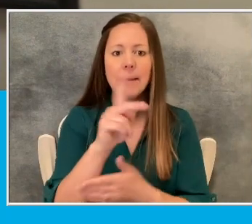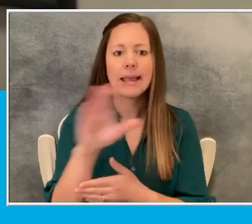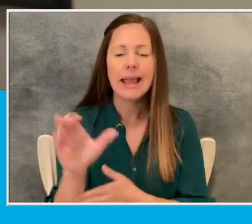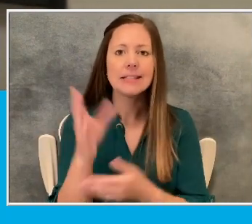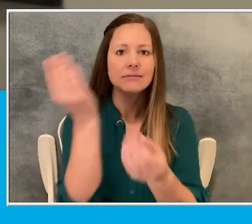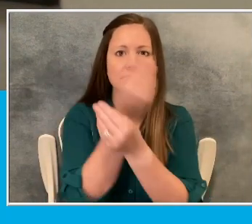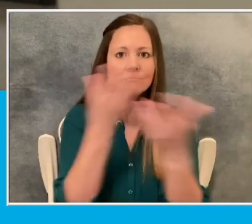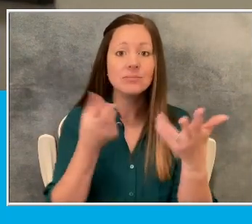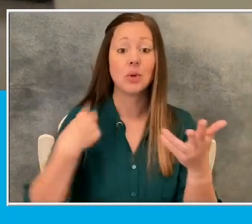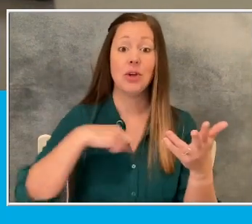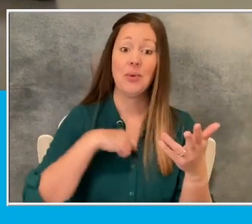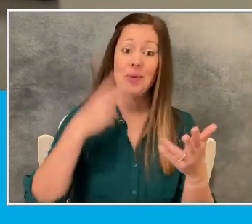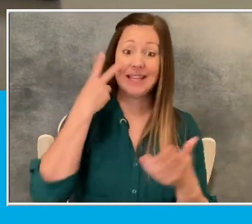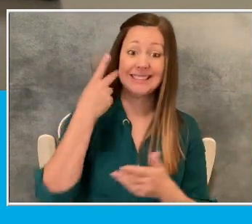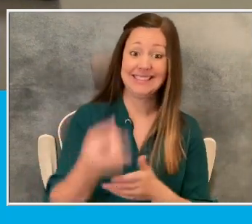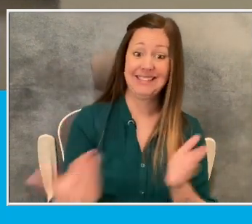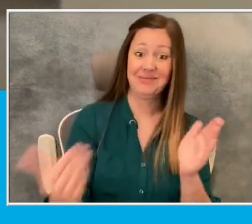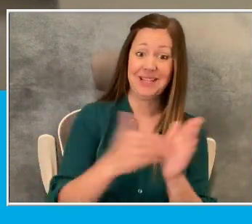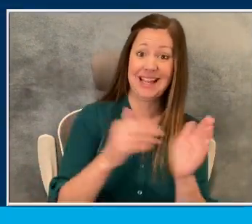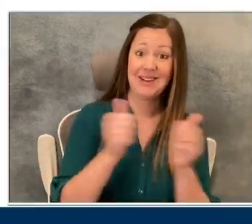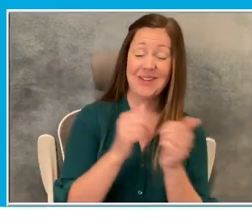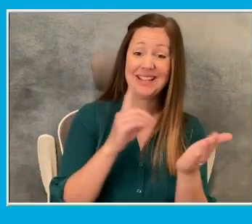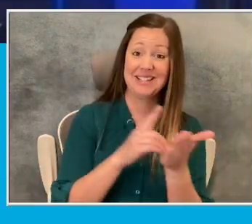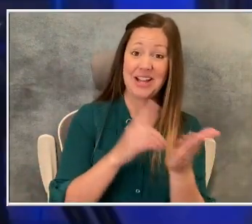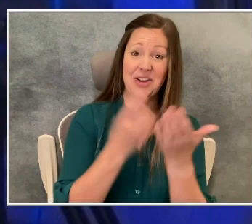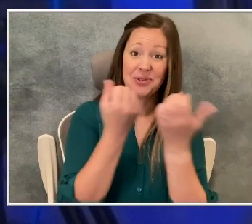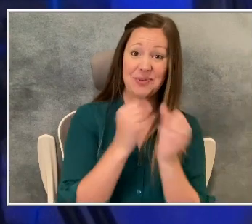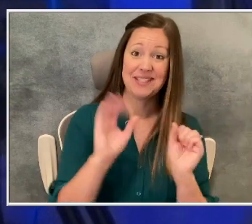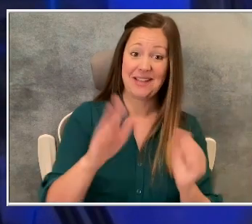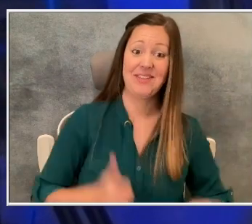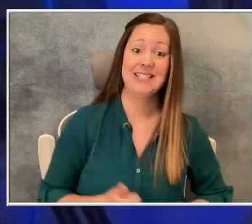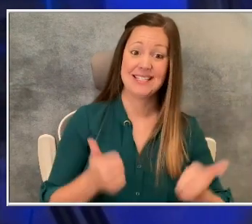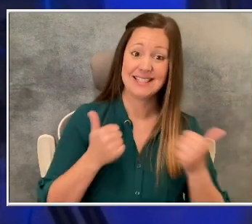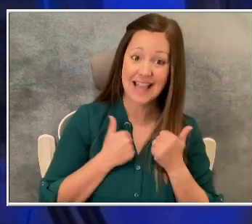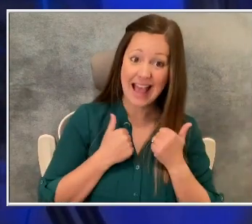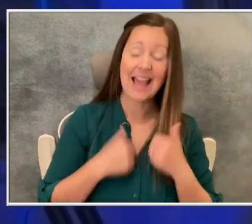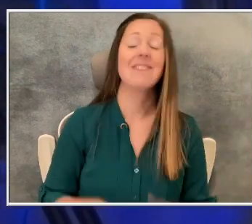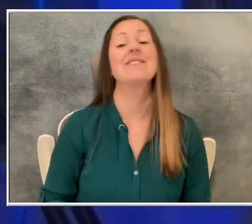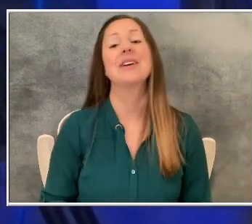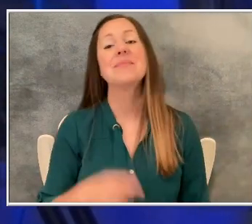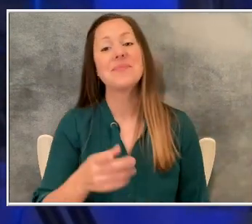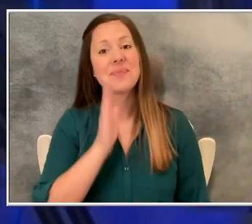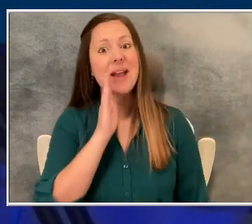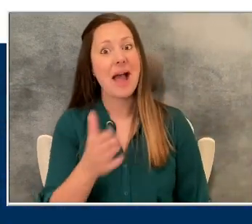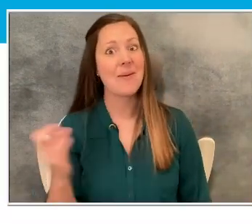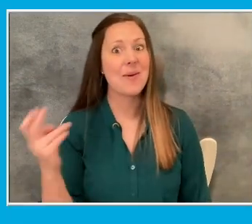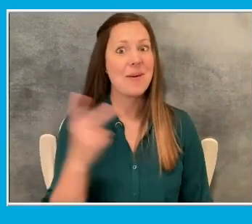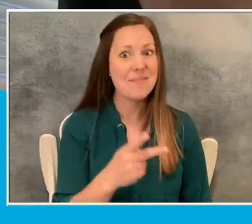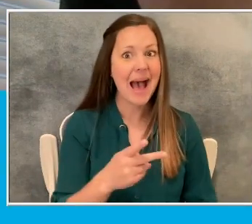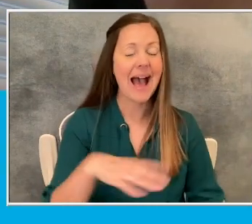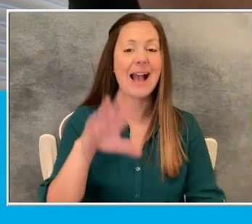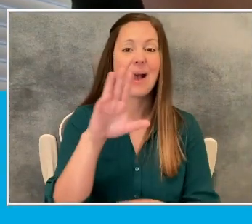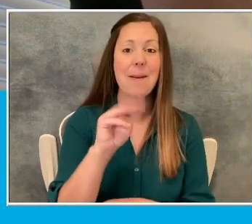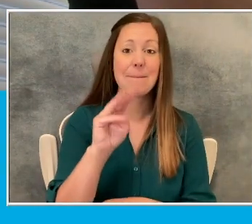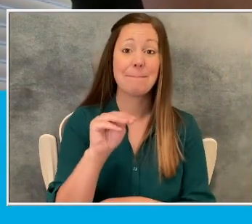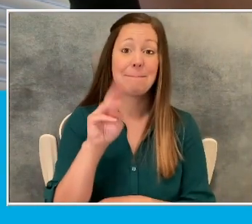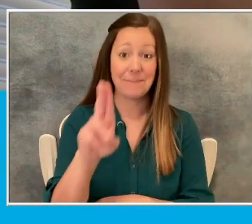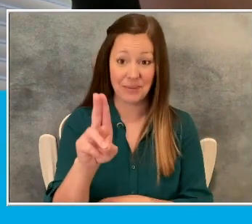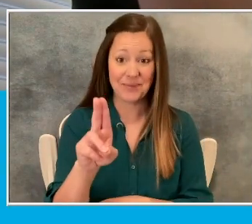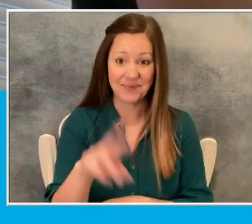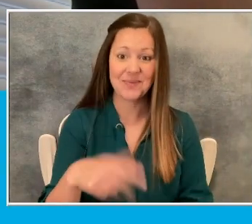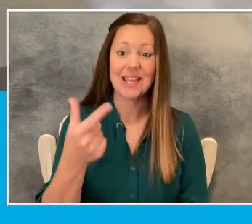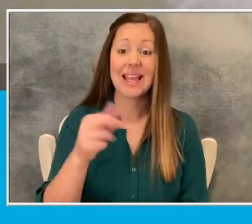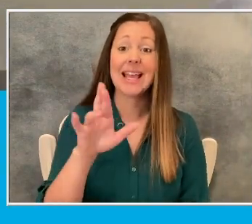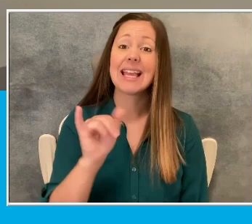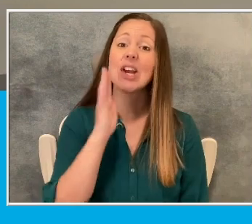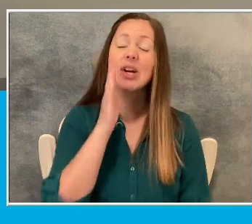the meteorologist with the doctor who saved his life. I'm Alexis Del Cid. On the next Morning Medical Update, Gary opens up about